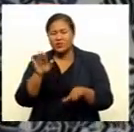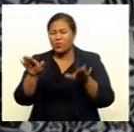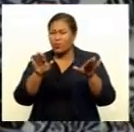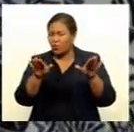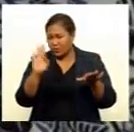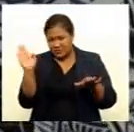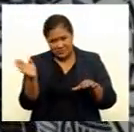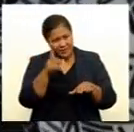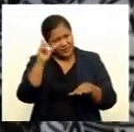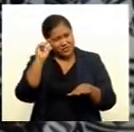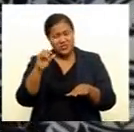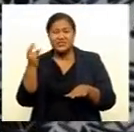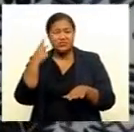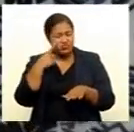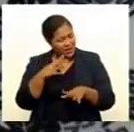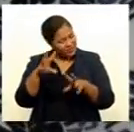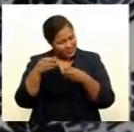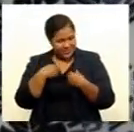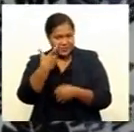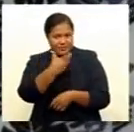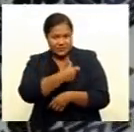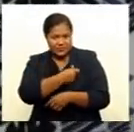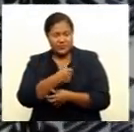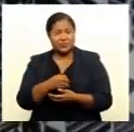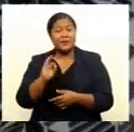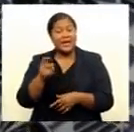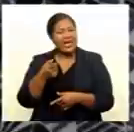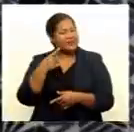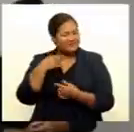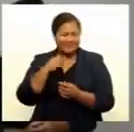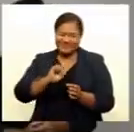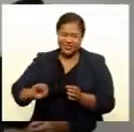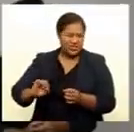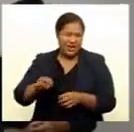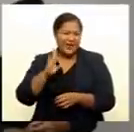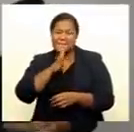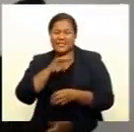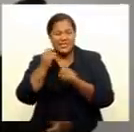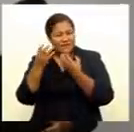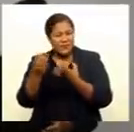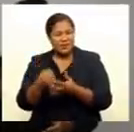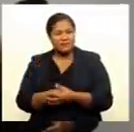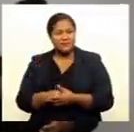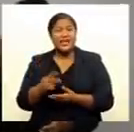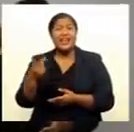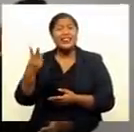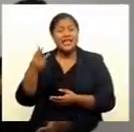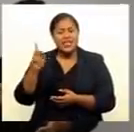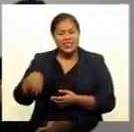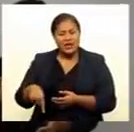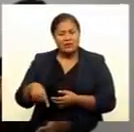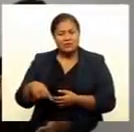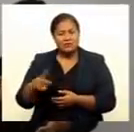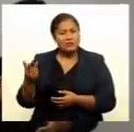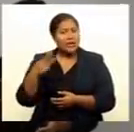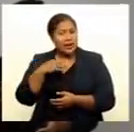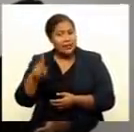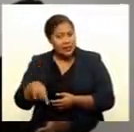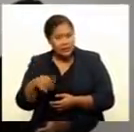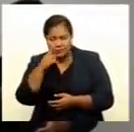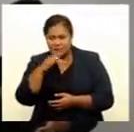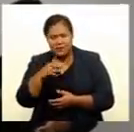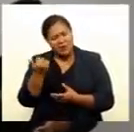to get the life-saving jab and dismiss misinformation. Of the nearly 300,000 people who have received at least